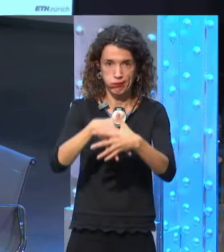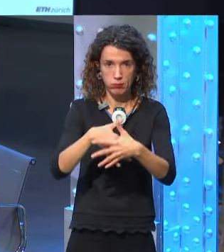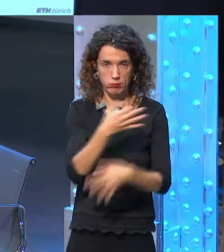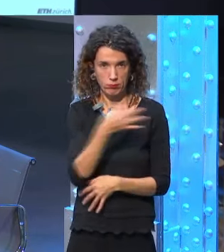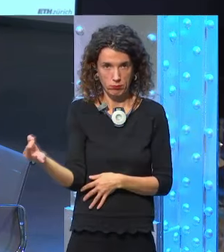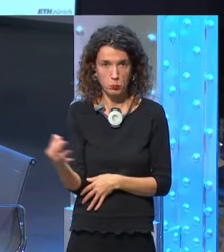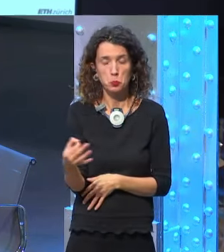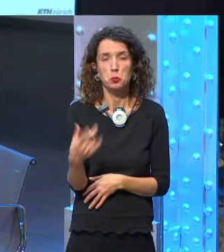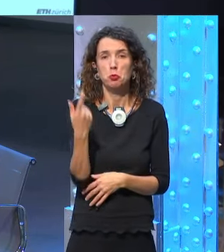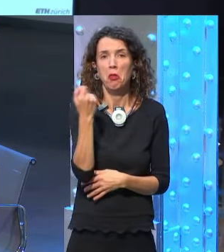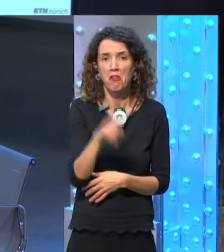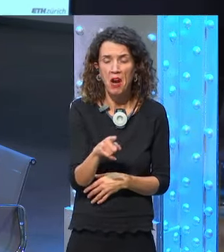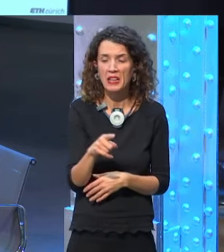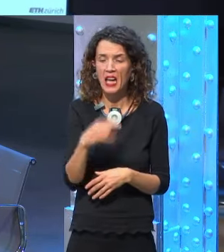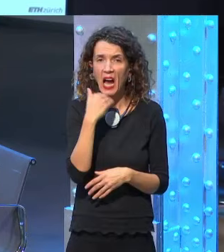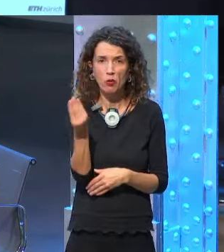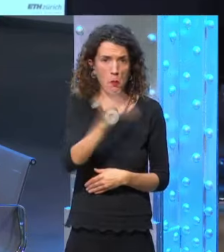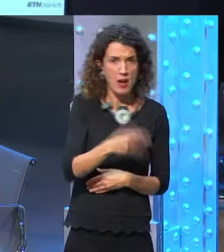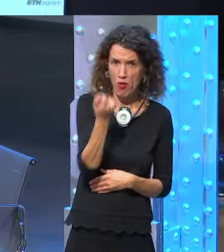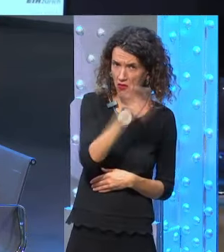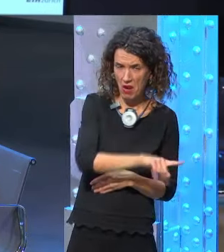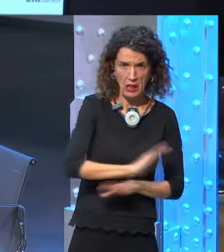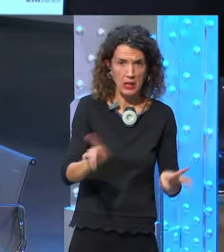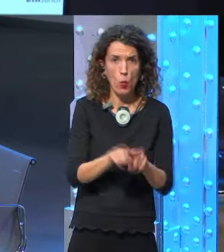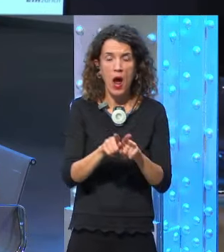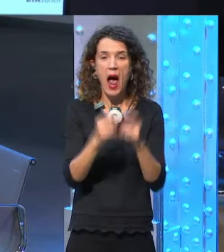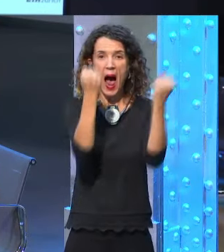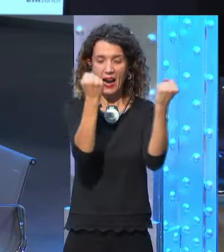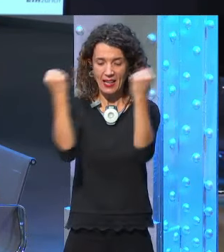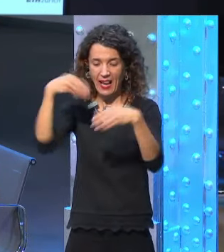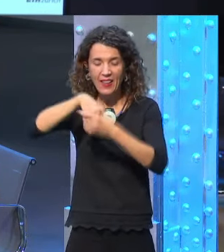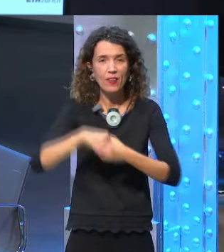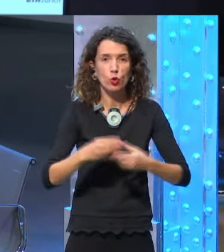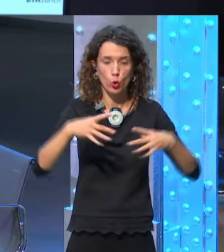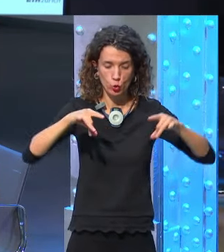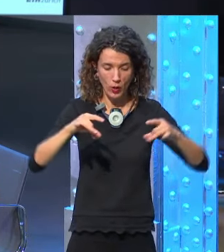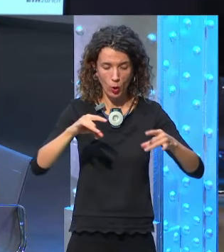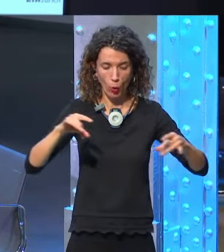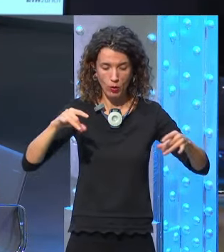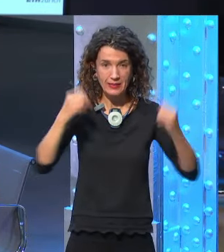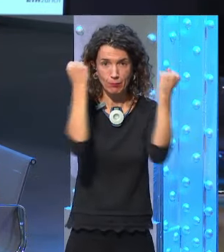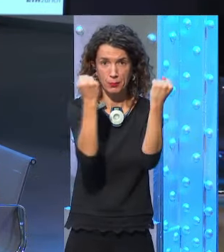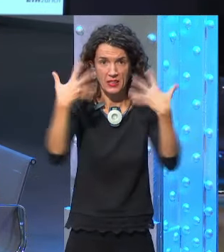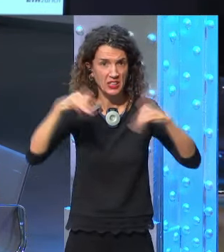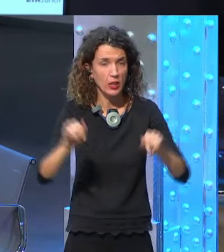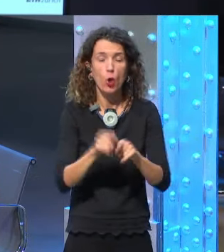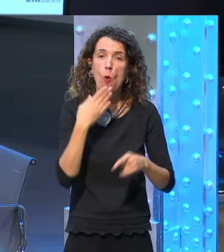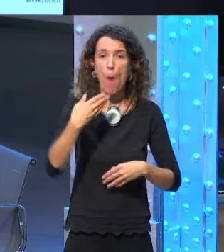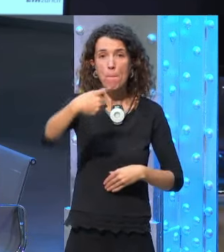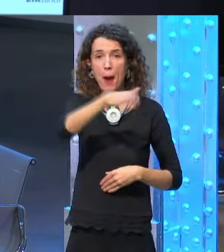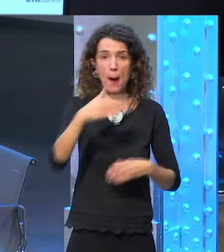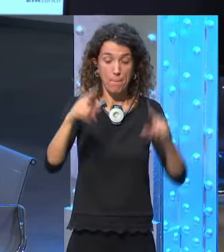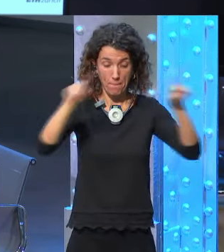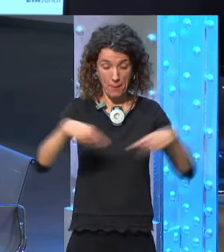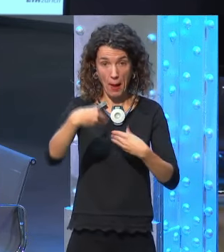further structural support. You didn't need any anchoring in the floor. Basically, it's like a sheet of paper that you fold a bit until it